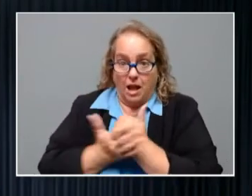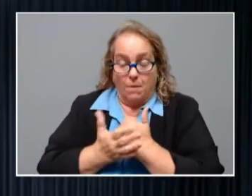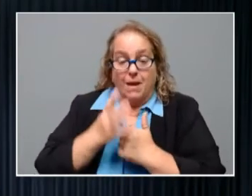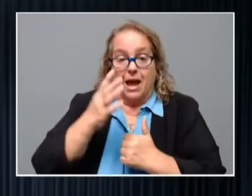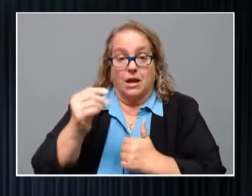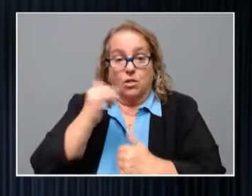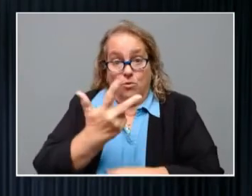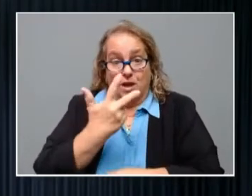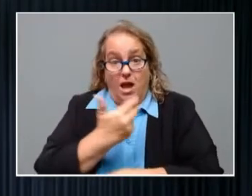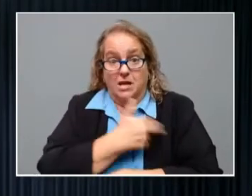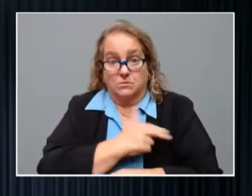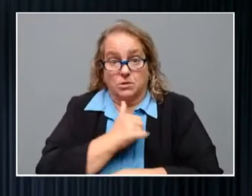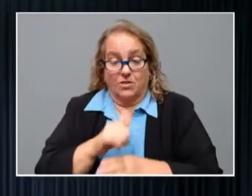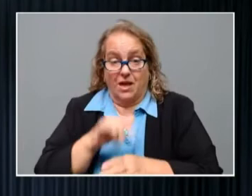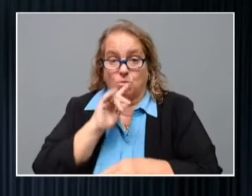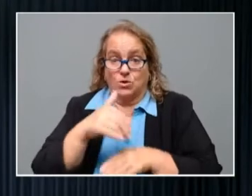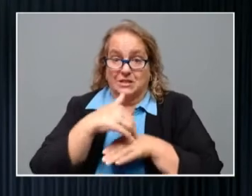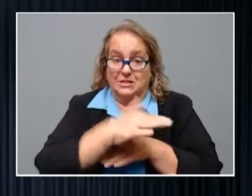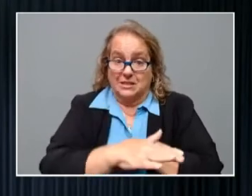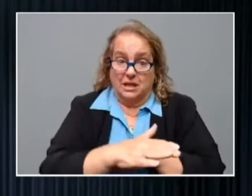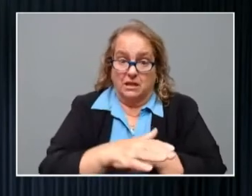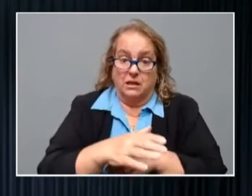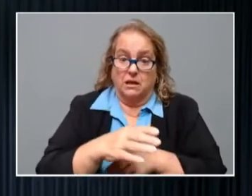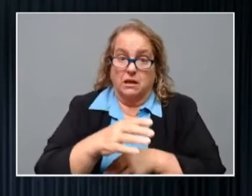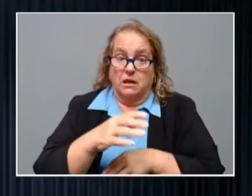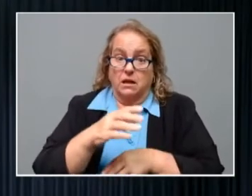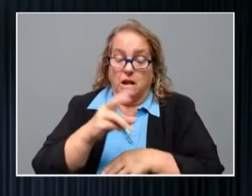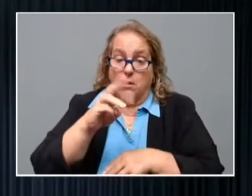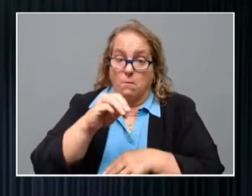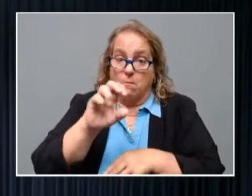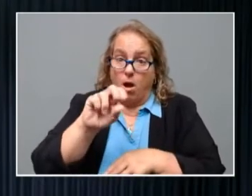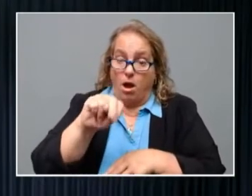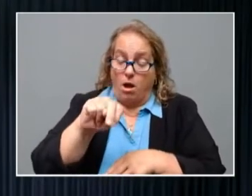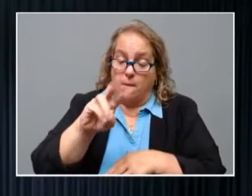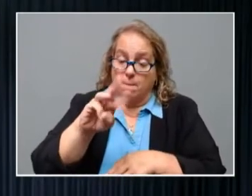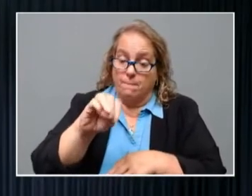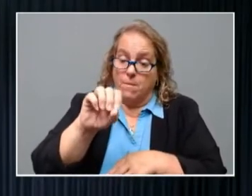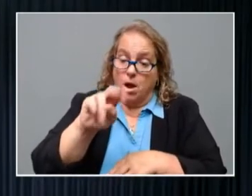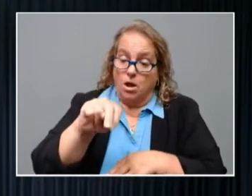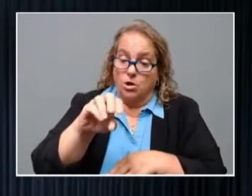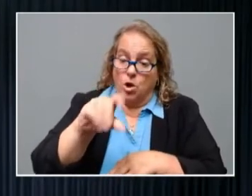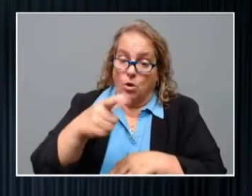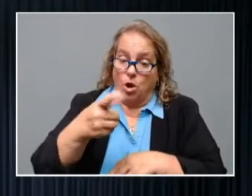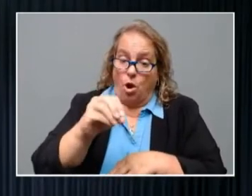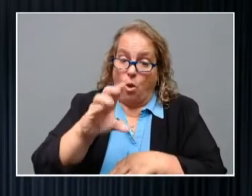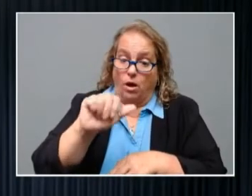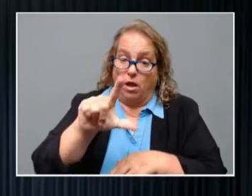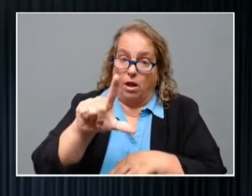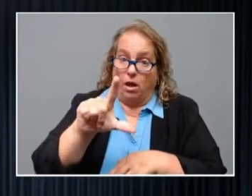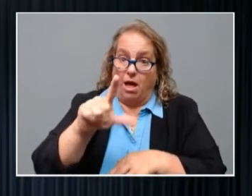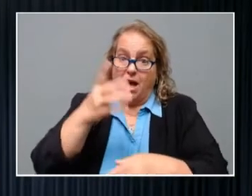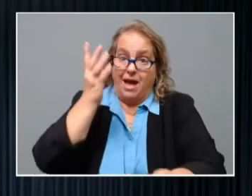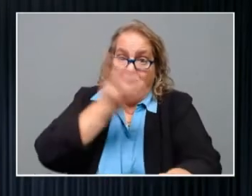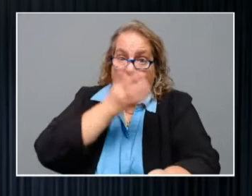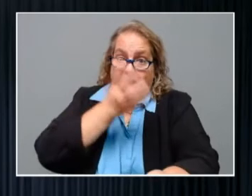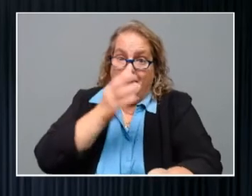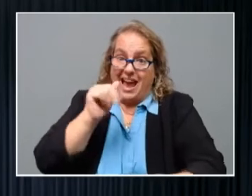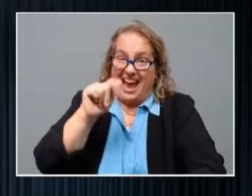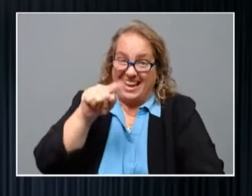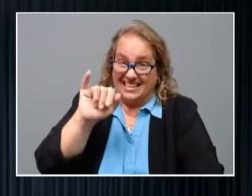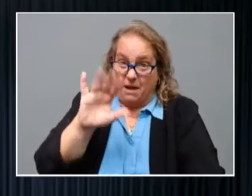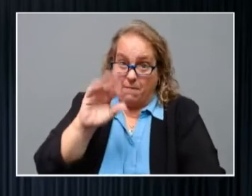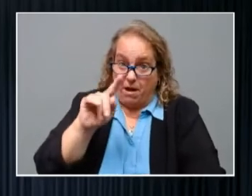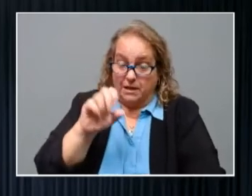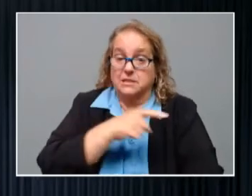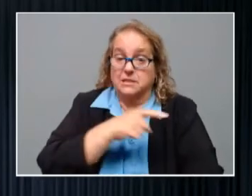assistance, or did you get a response on those 3 requests, and have any other hospitals put in those requests since?